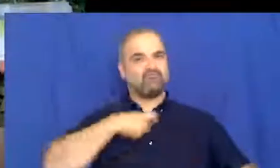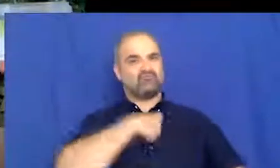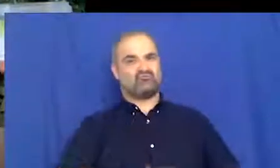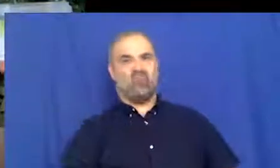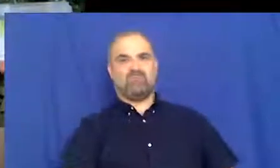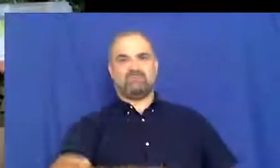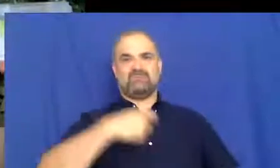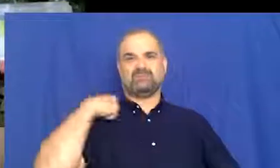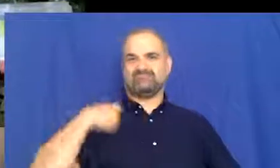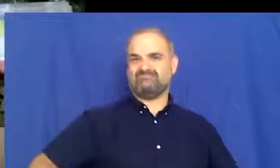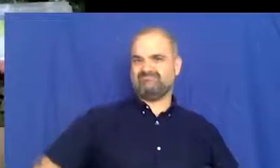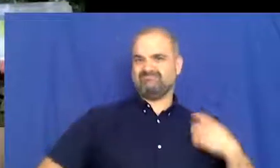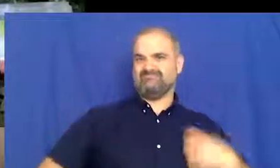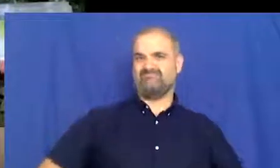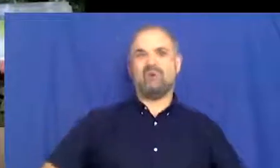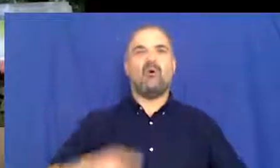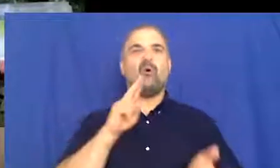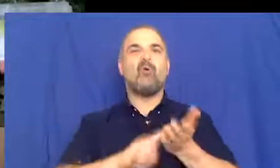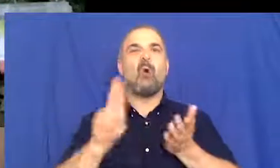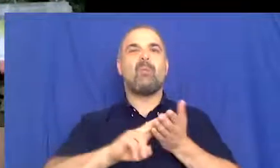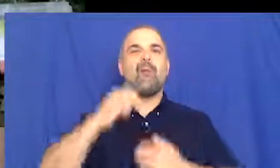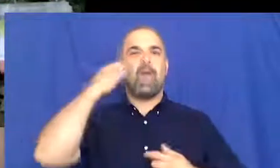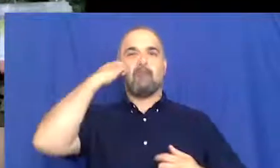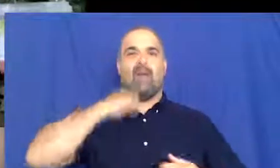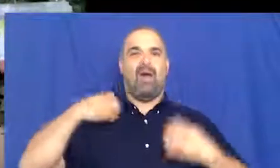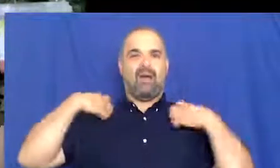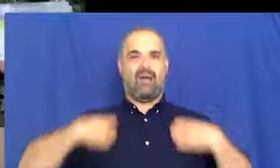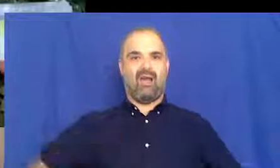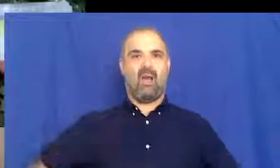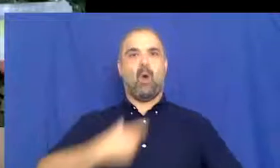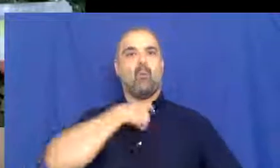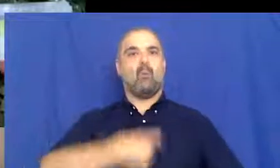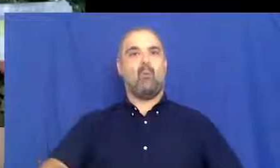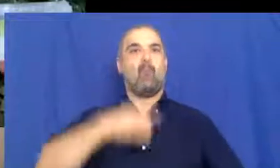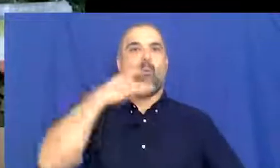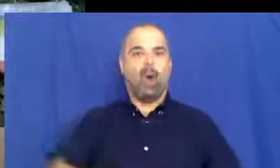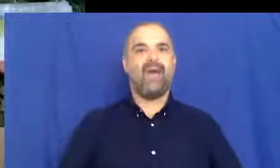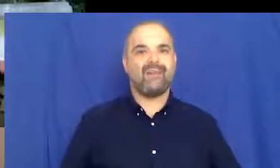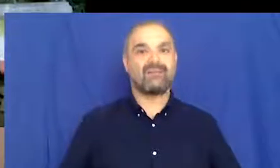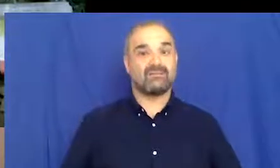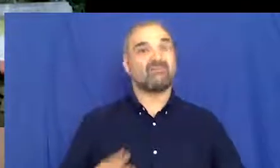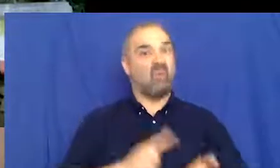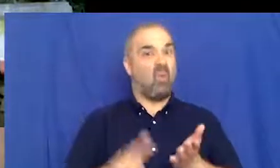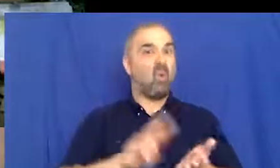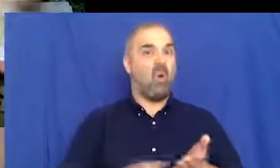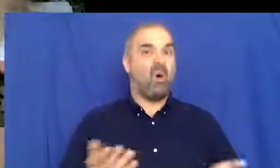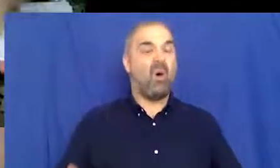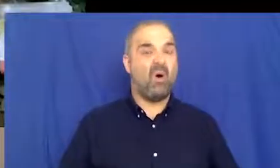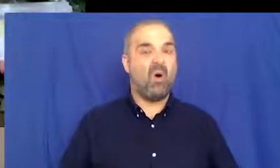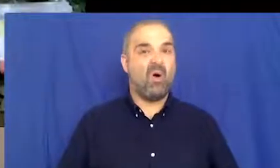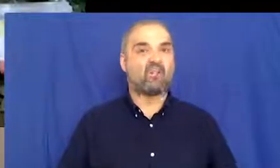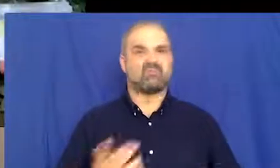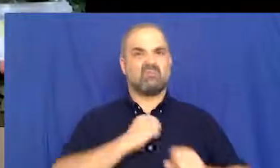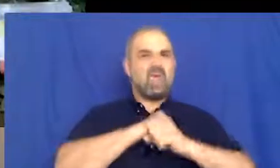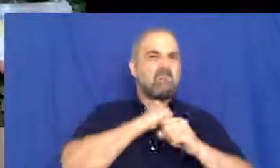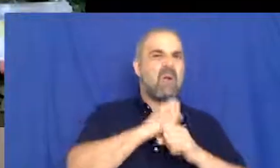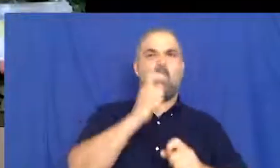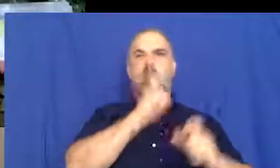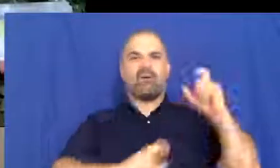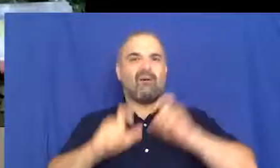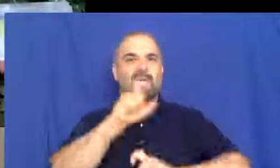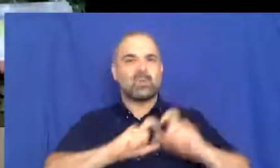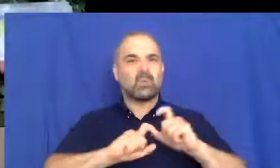middle of them. Now normally we see them traditionally black and white, which is more black with a small white stripe down their back, which we see in like the media